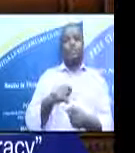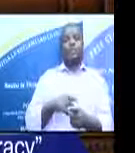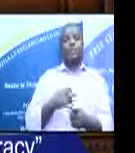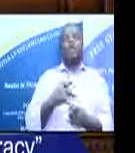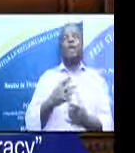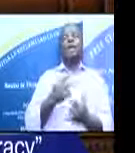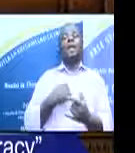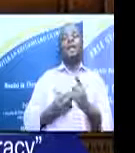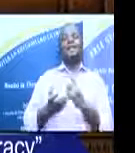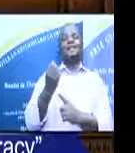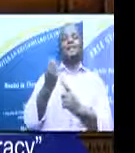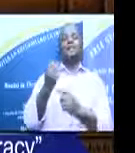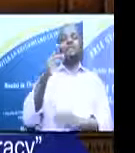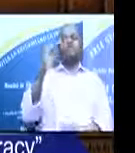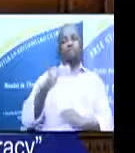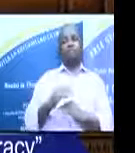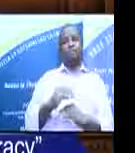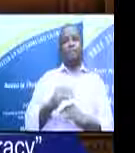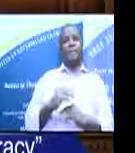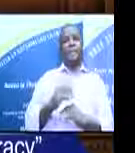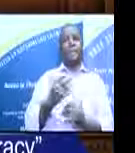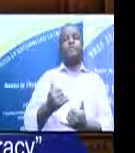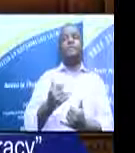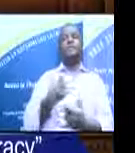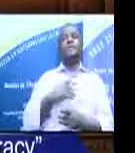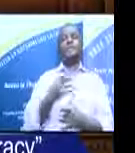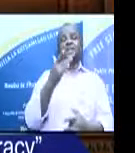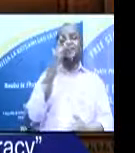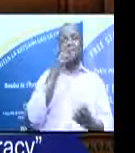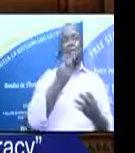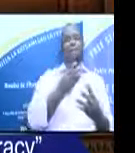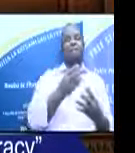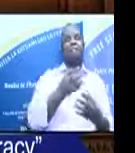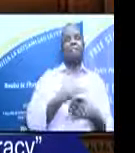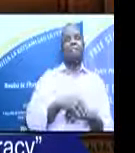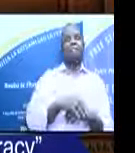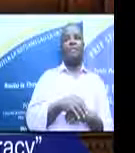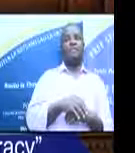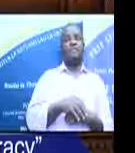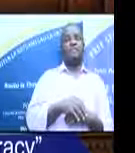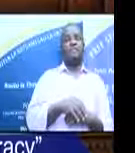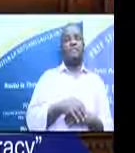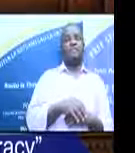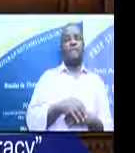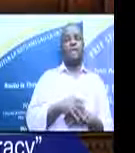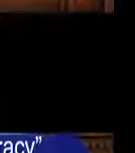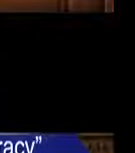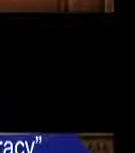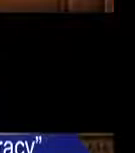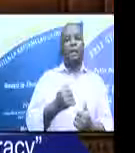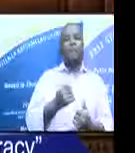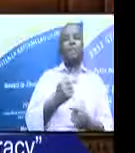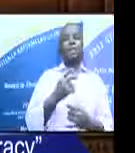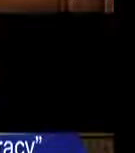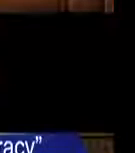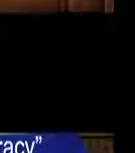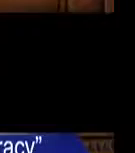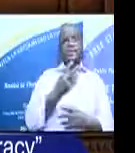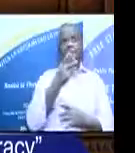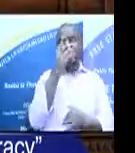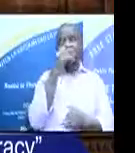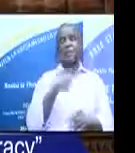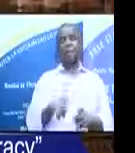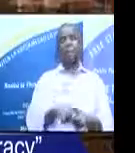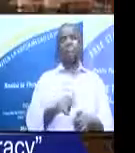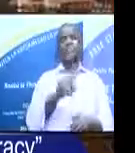and achieve a reduction in non-communicable disease burden. The chronic character of these